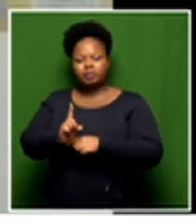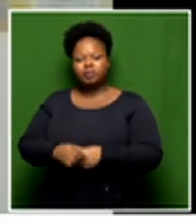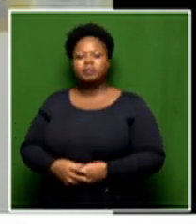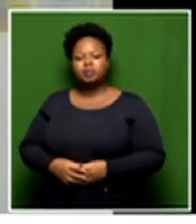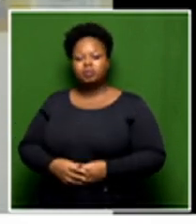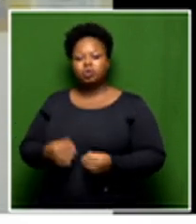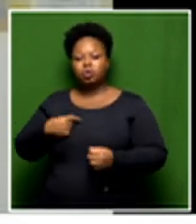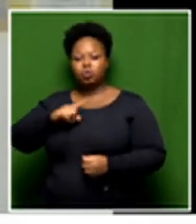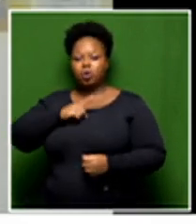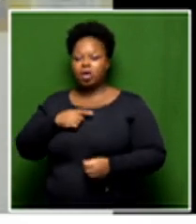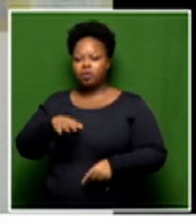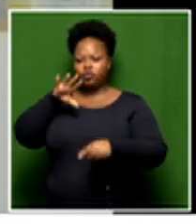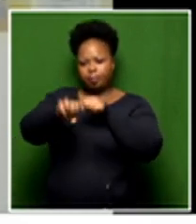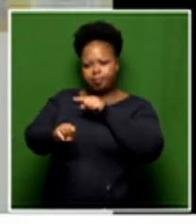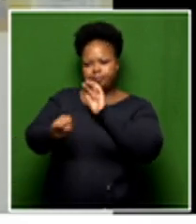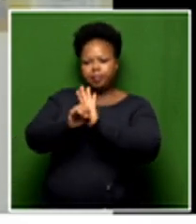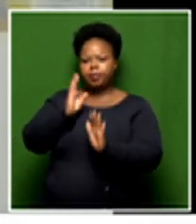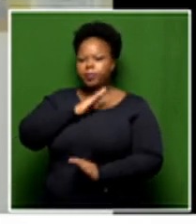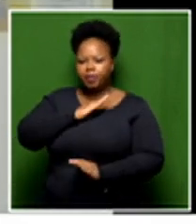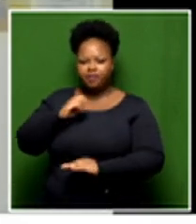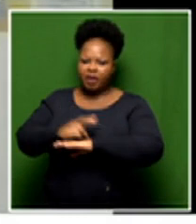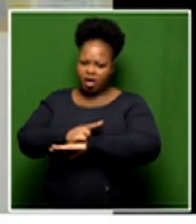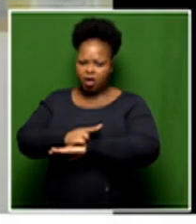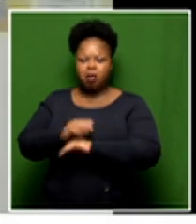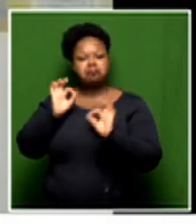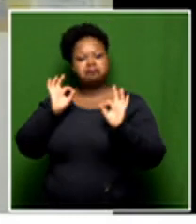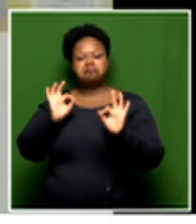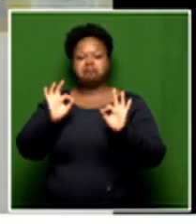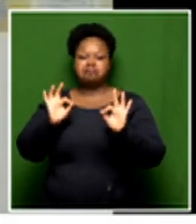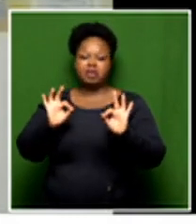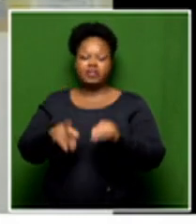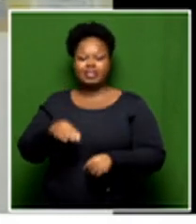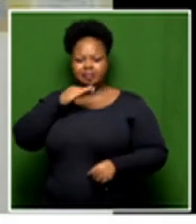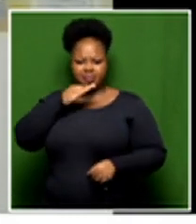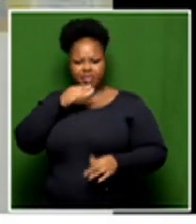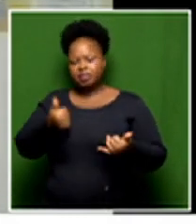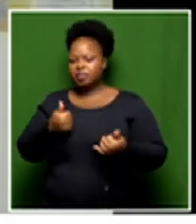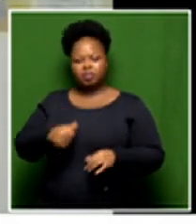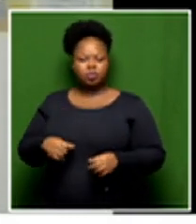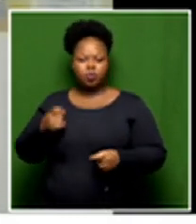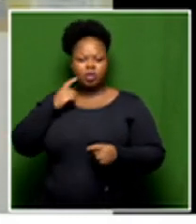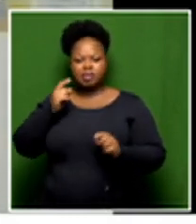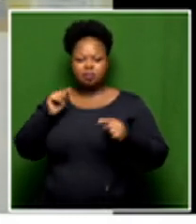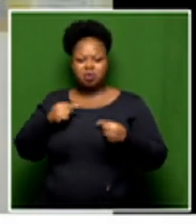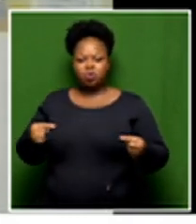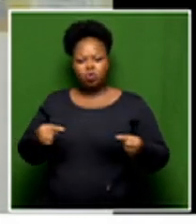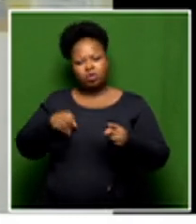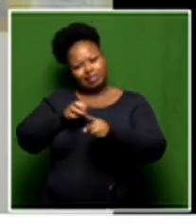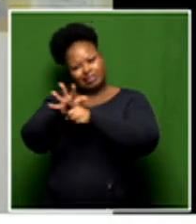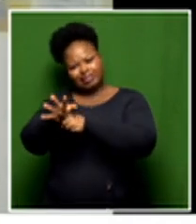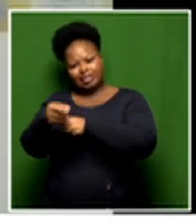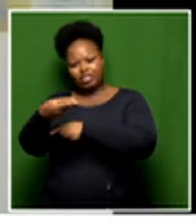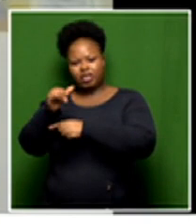that undetectable. So if you have an undetectable viral load, then you are less likely or almost unlikely to